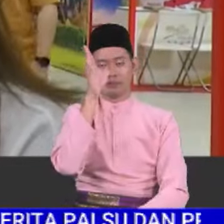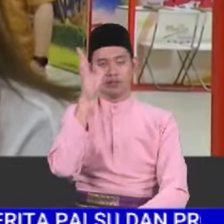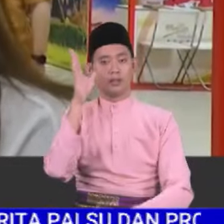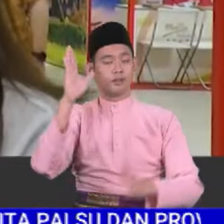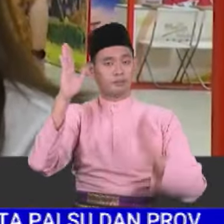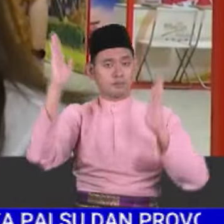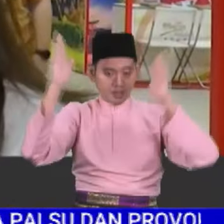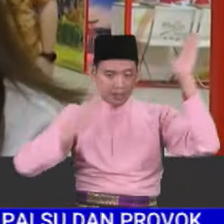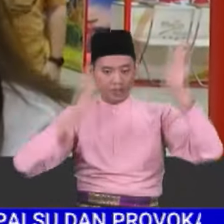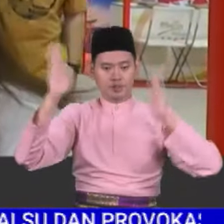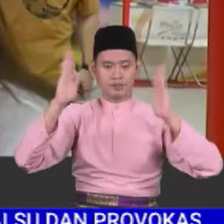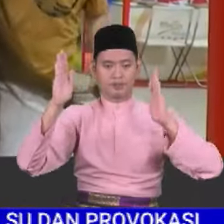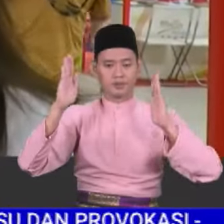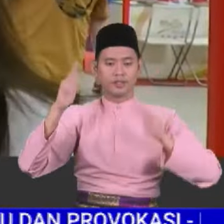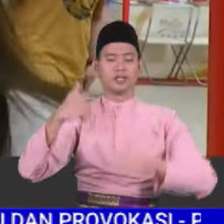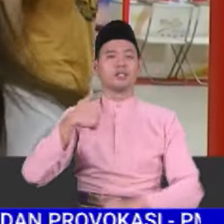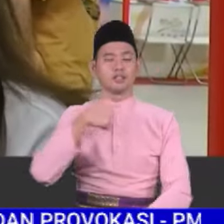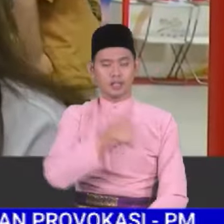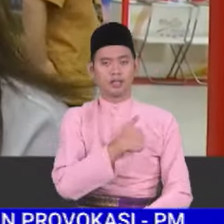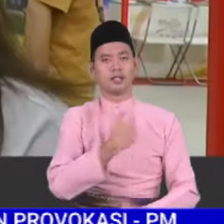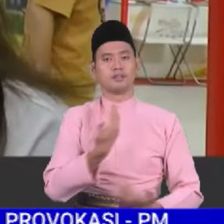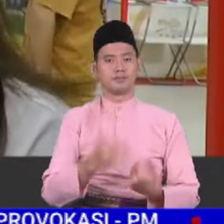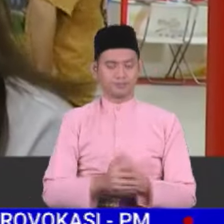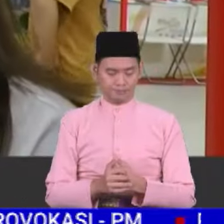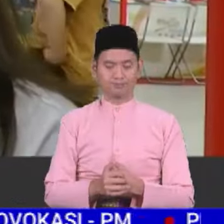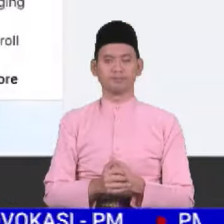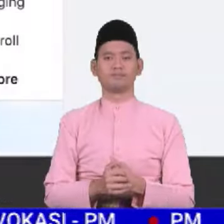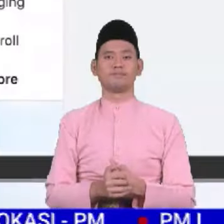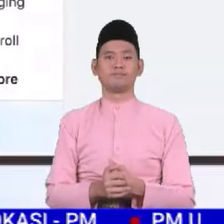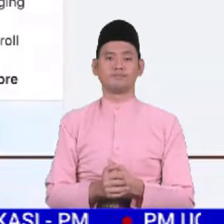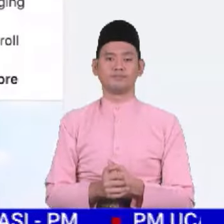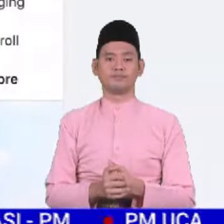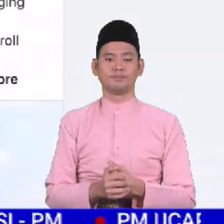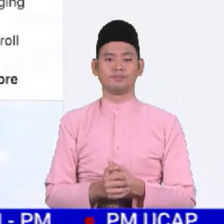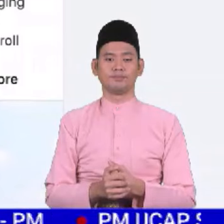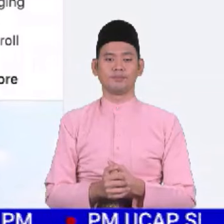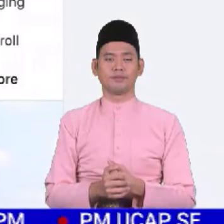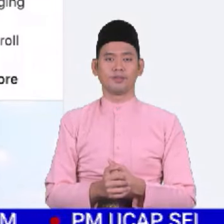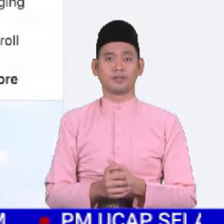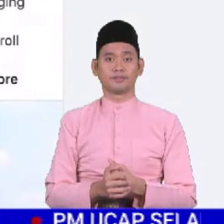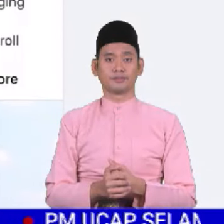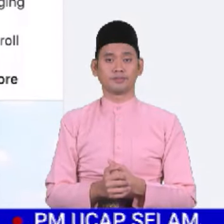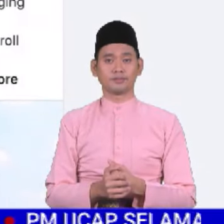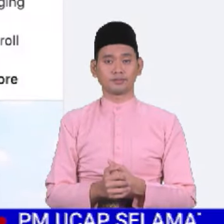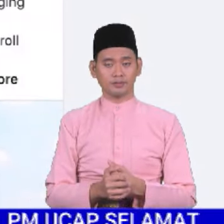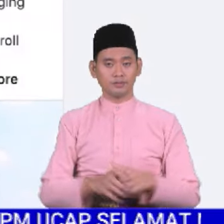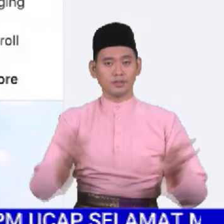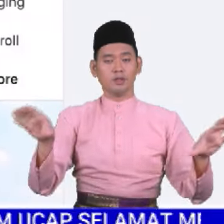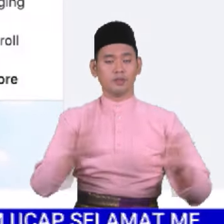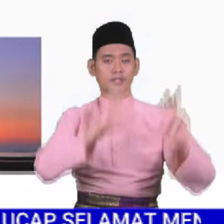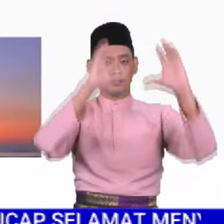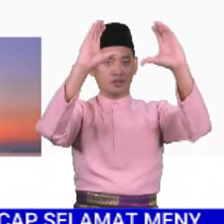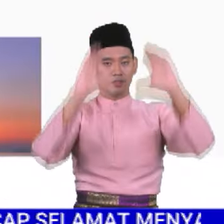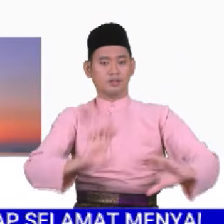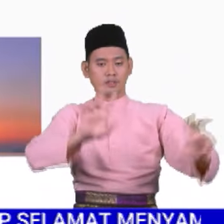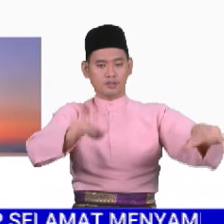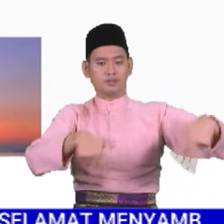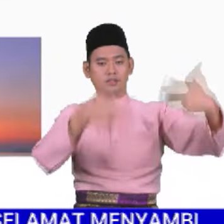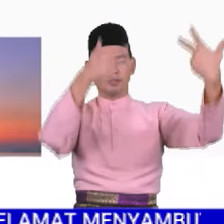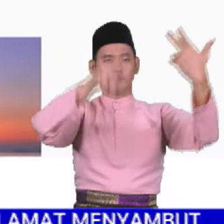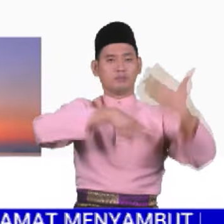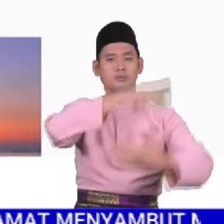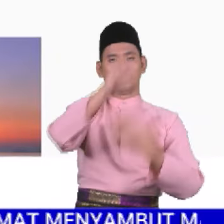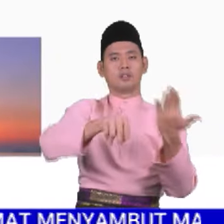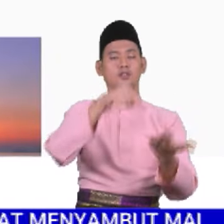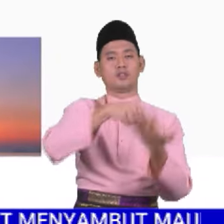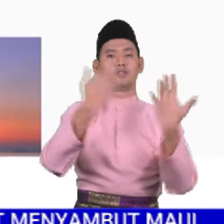4 Japanese company based in Malaysia. Dianjurkan secara hybrid, JTF 2022 telah